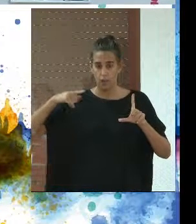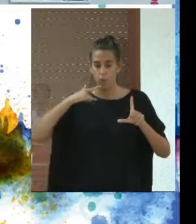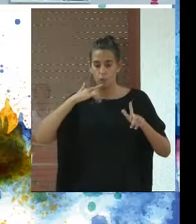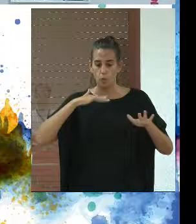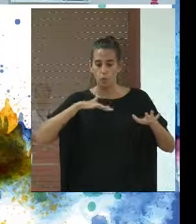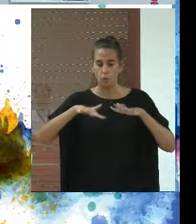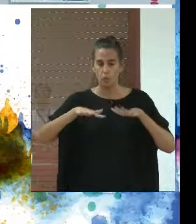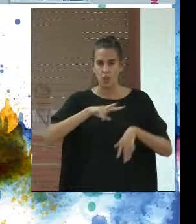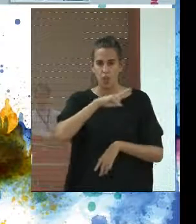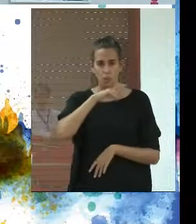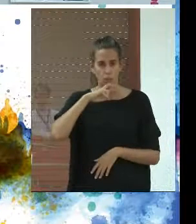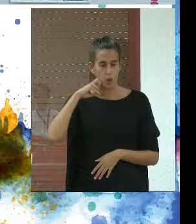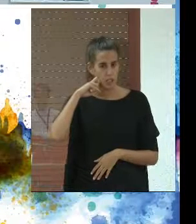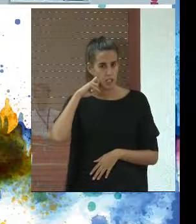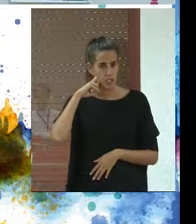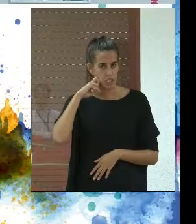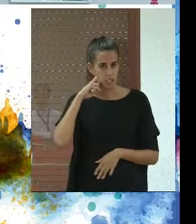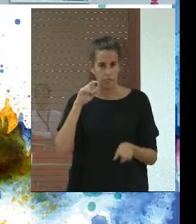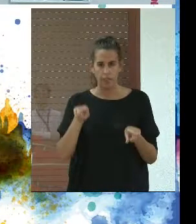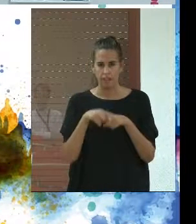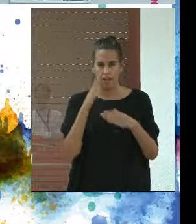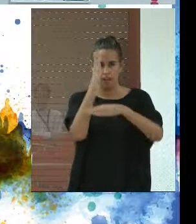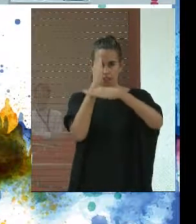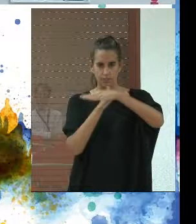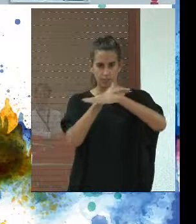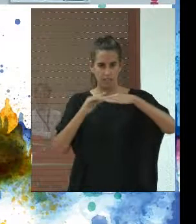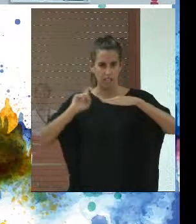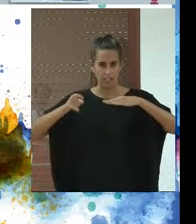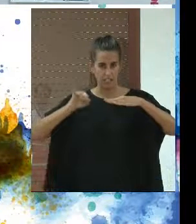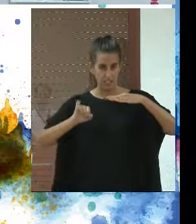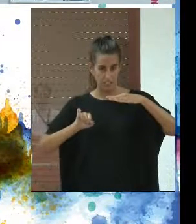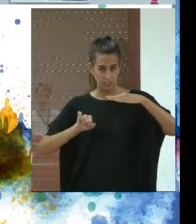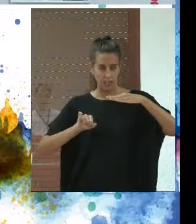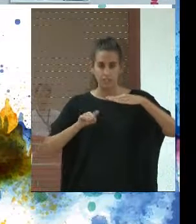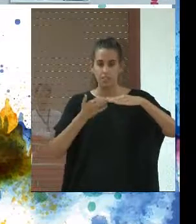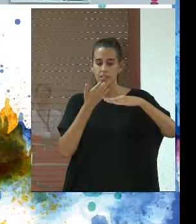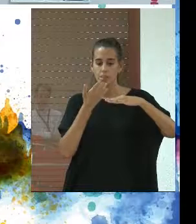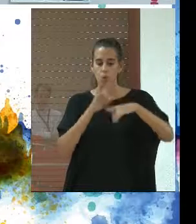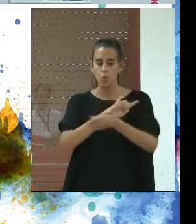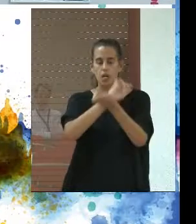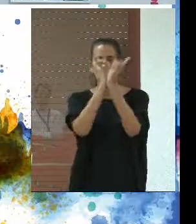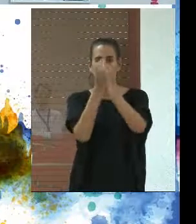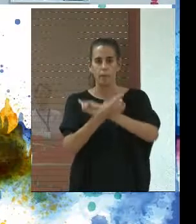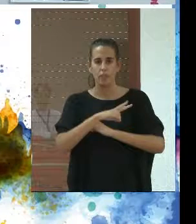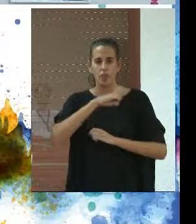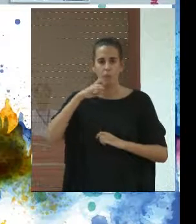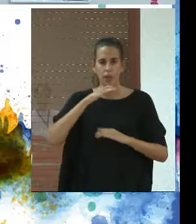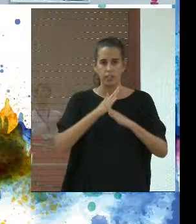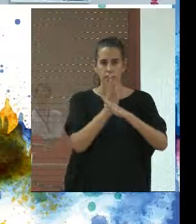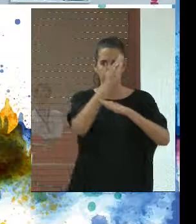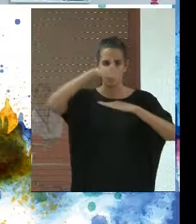in a graph how we move the values, although we're just talking about two axes, x and y, when we